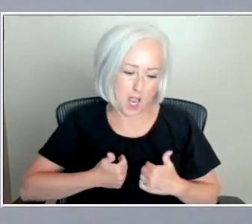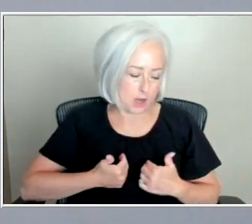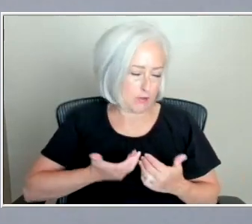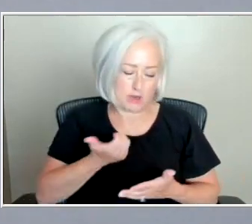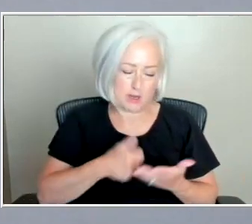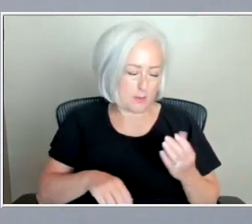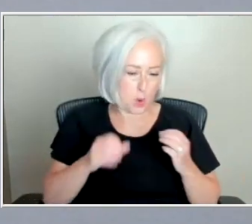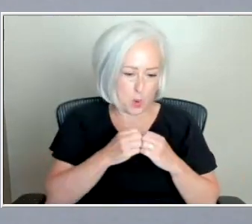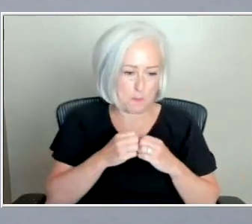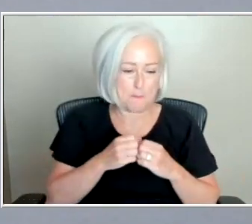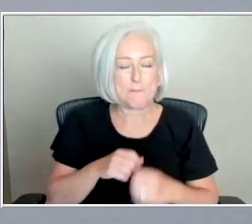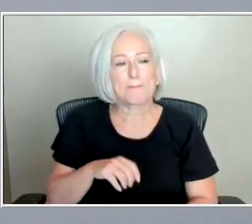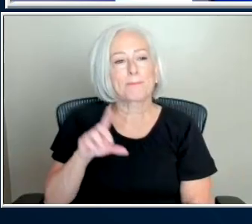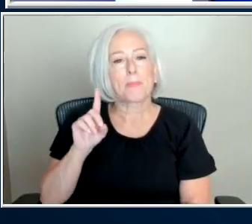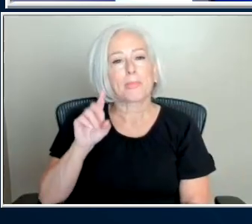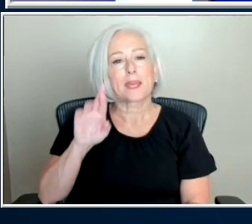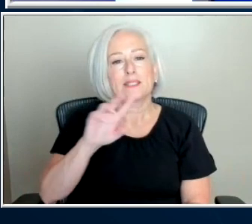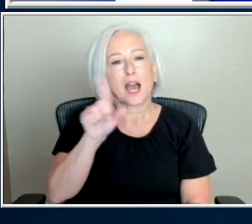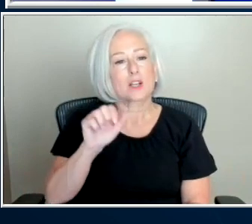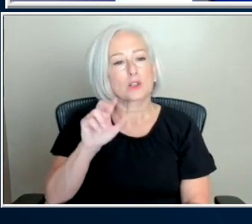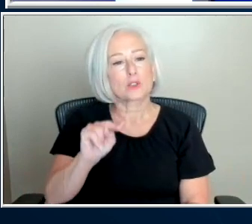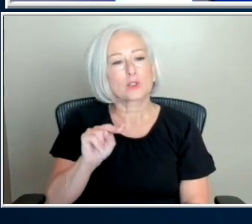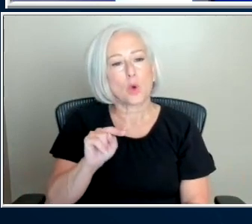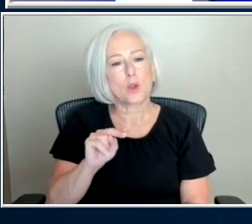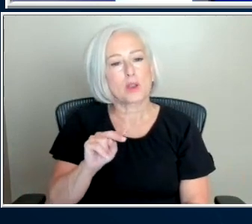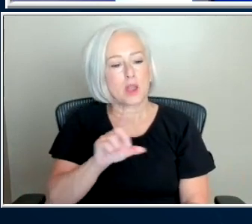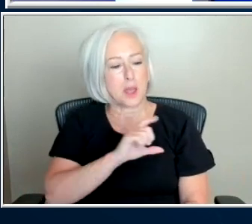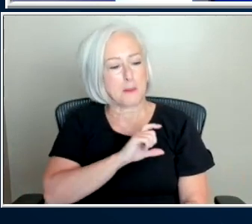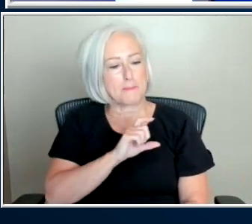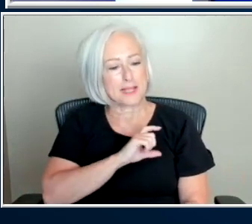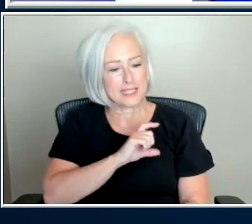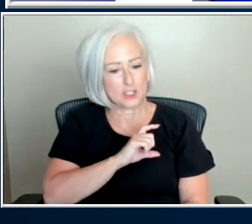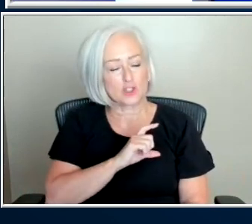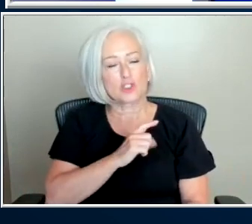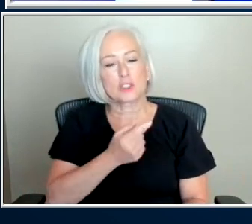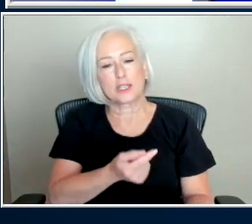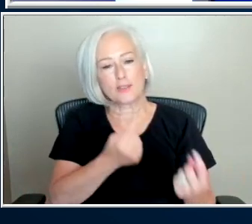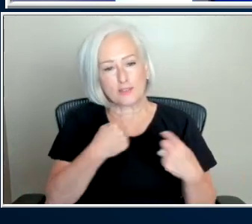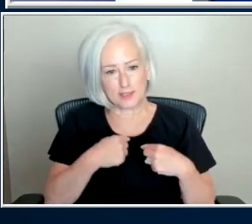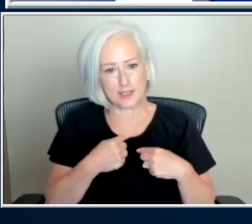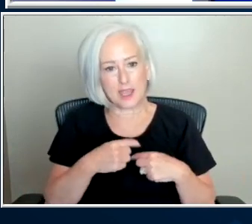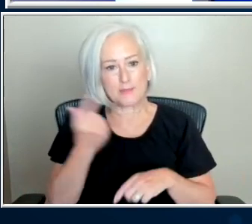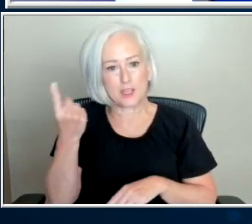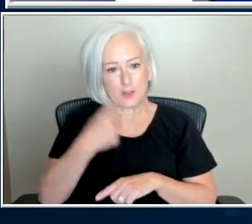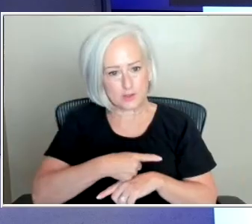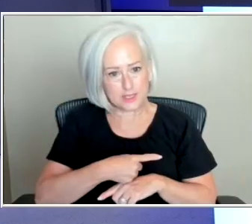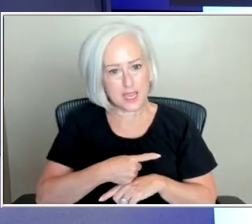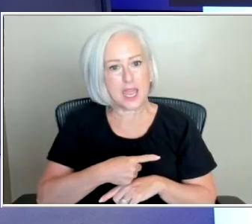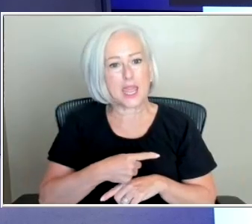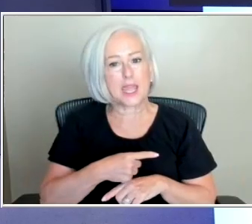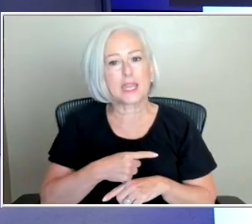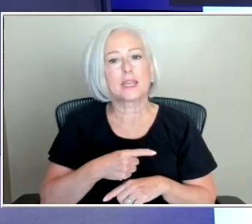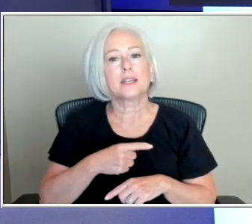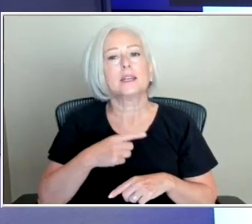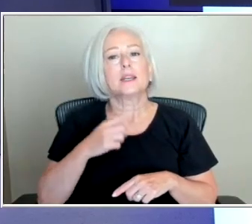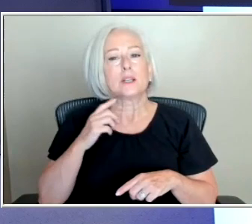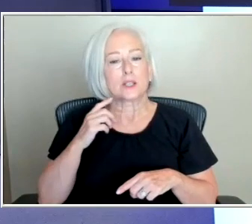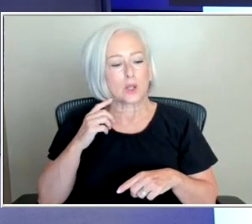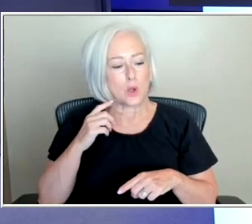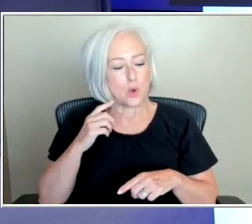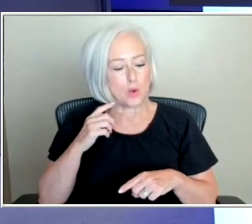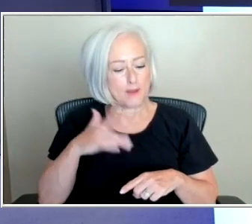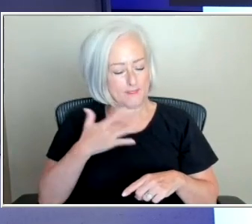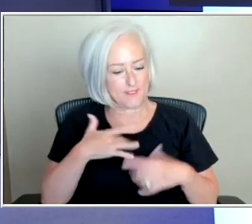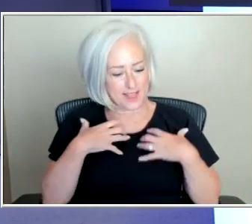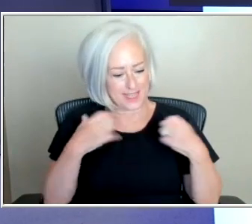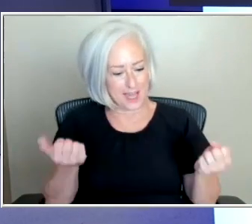Dr. Zorda, we had a police chief on the other day, and we always talked about how once we get him back to doing well, we get him back to service in our community. When you get somebody